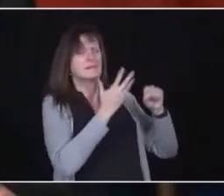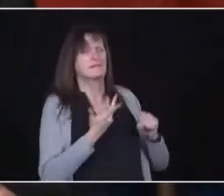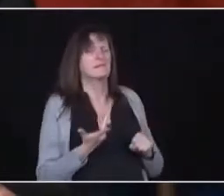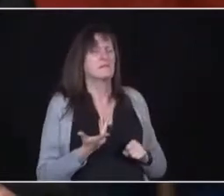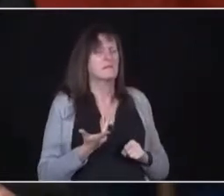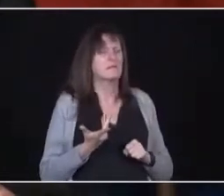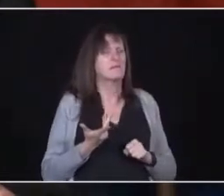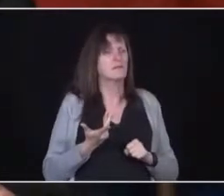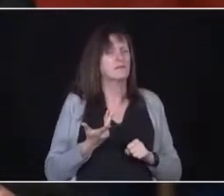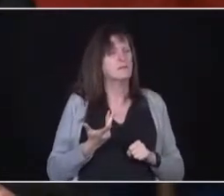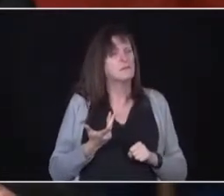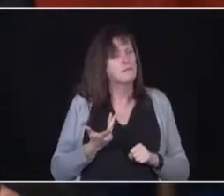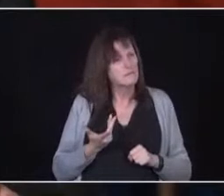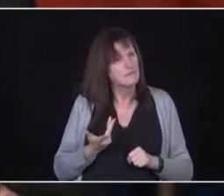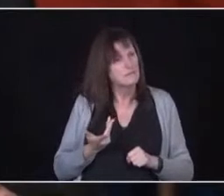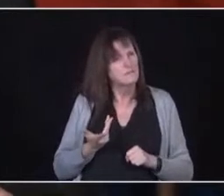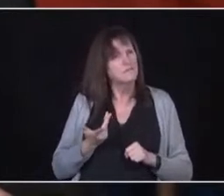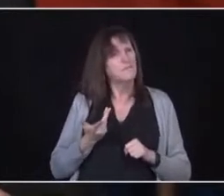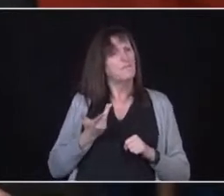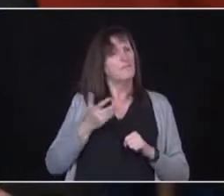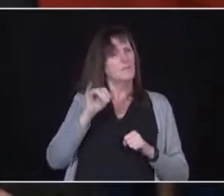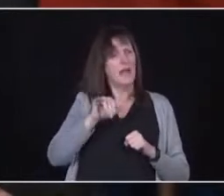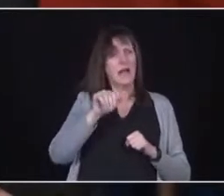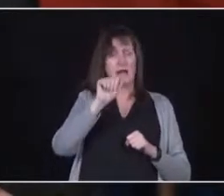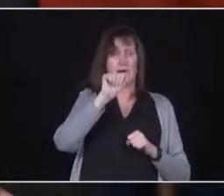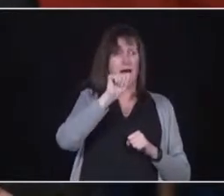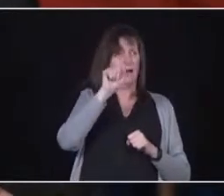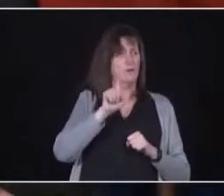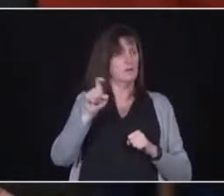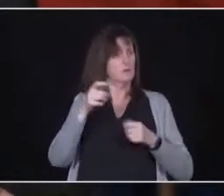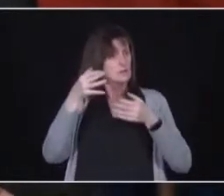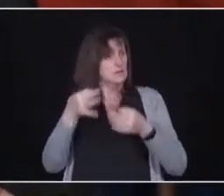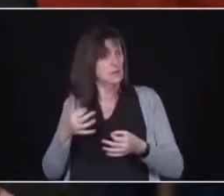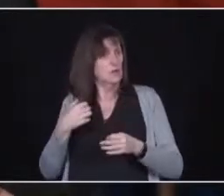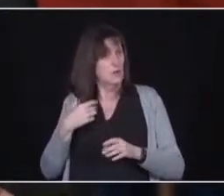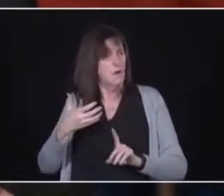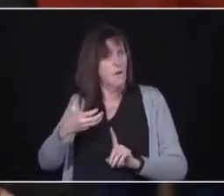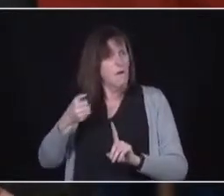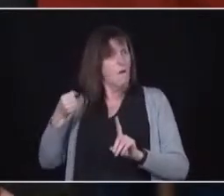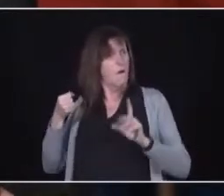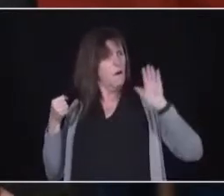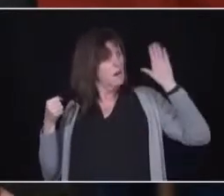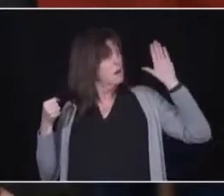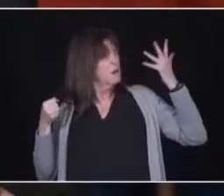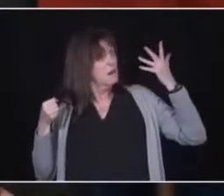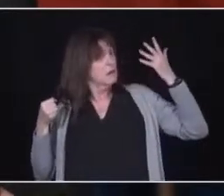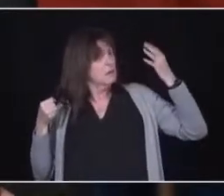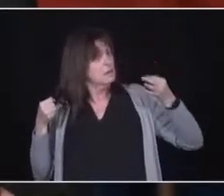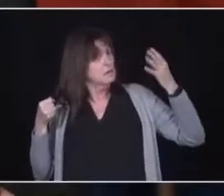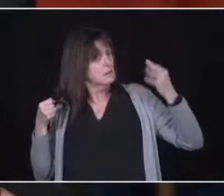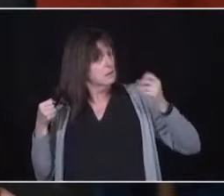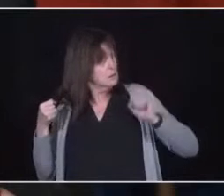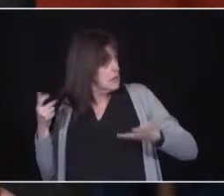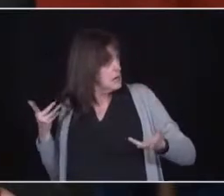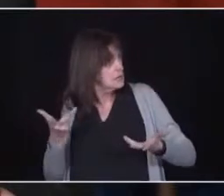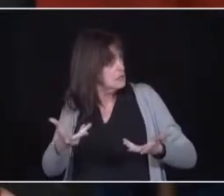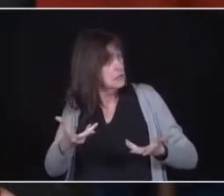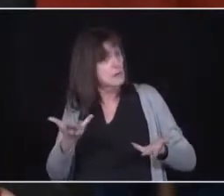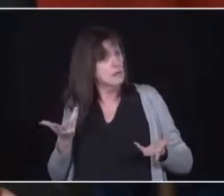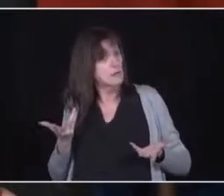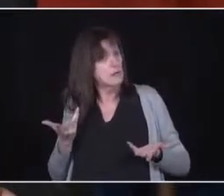the decision on AstraZeneca. Folks, you look at the UK right now, they had less cases than all of